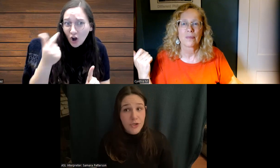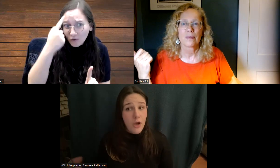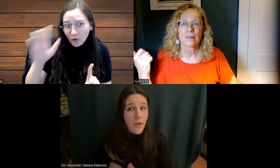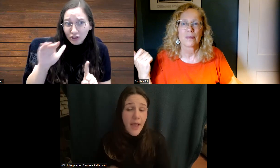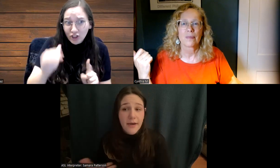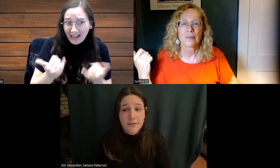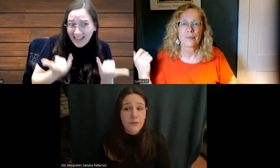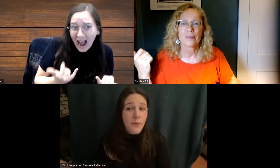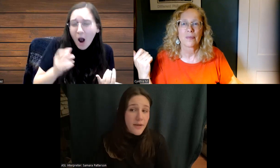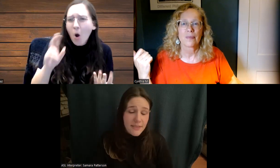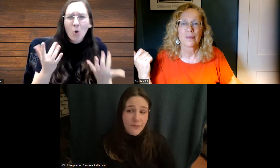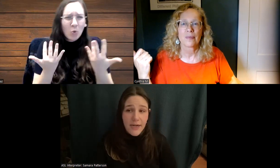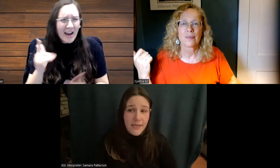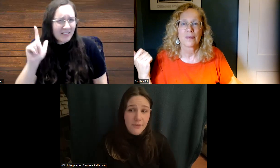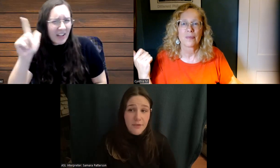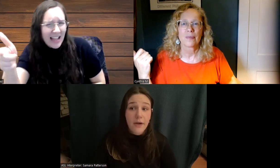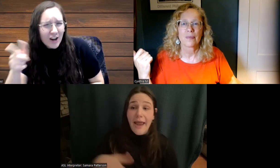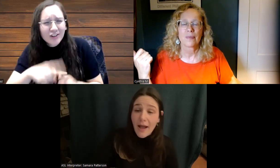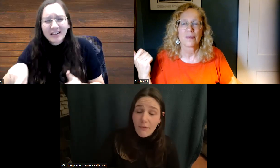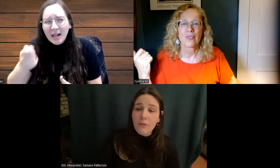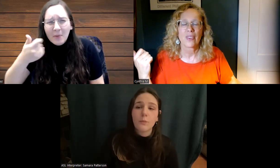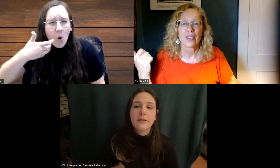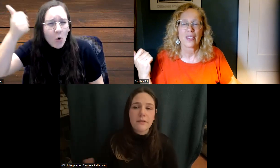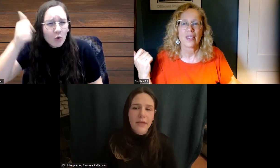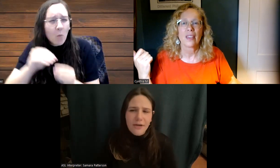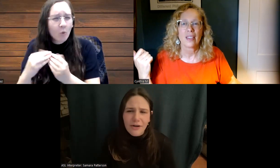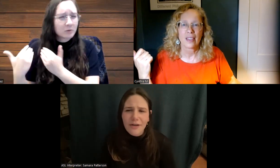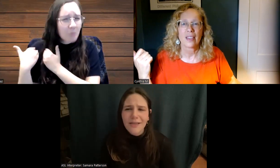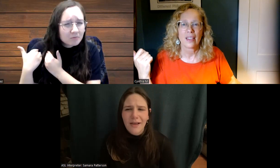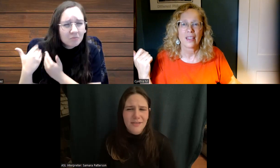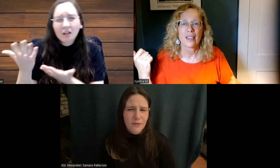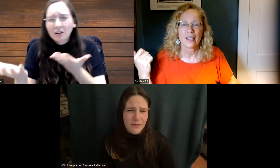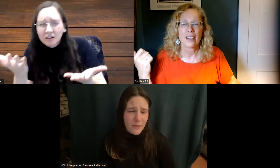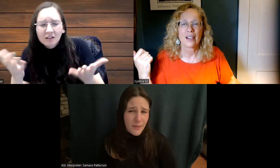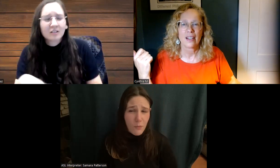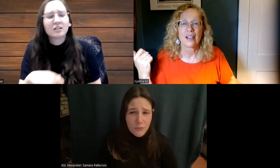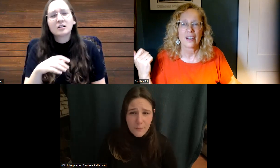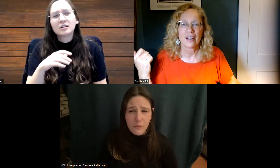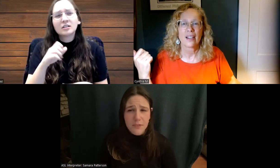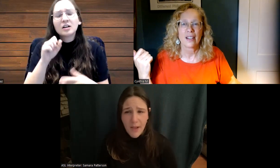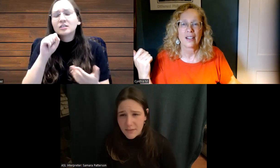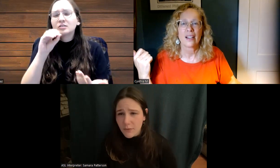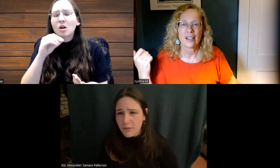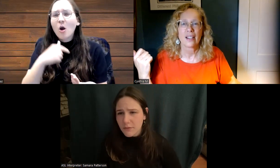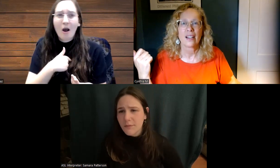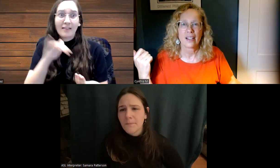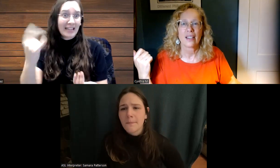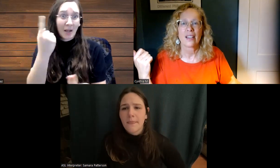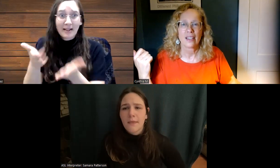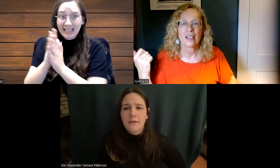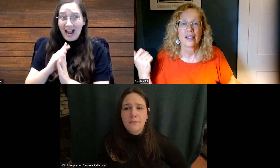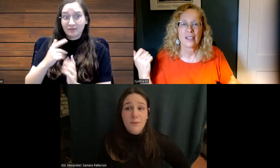sure if they should go ahead and start the process for getting a hearing dog now or wait till later until they're a bit older, more